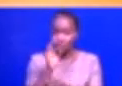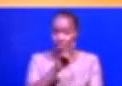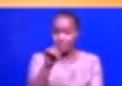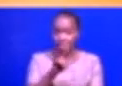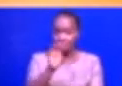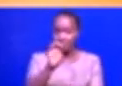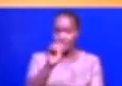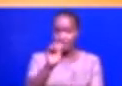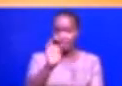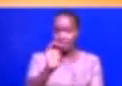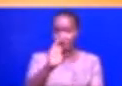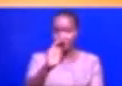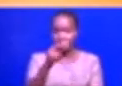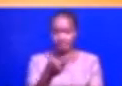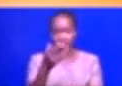side throughout the season?